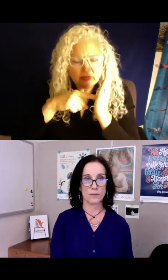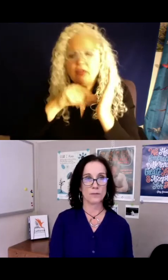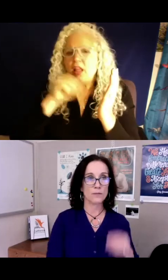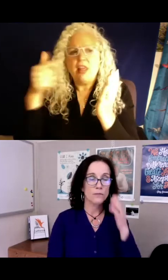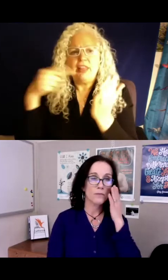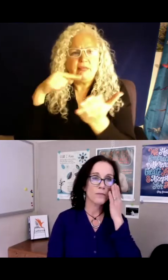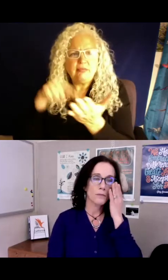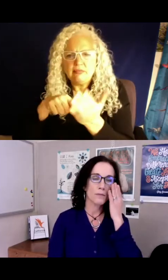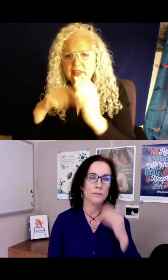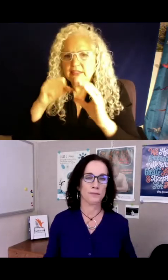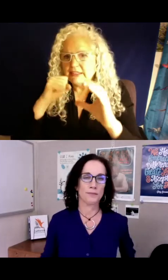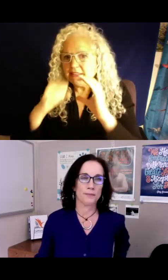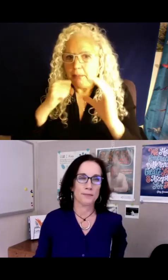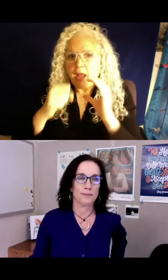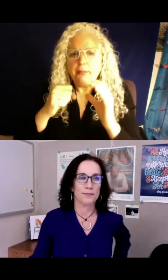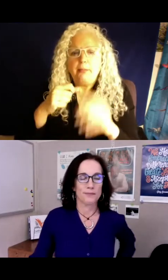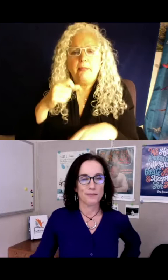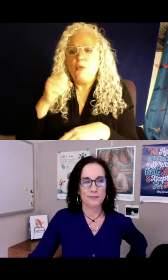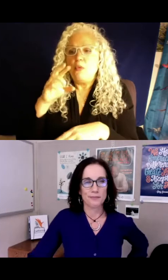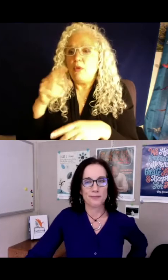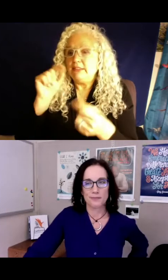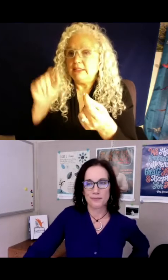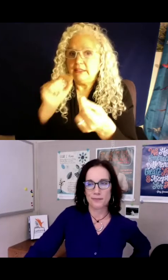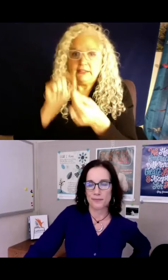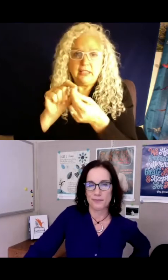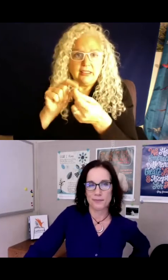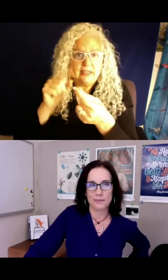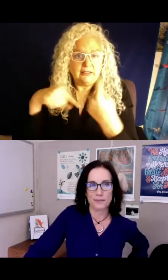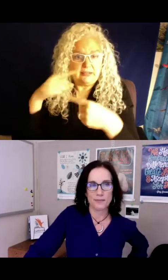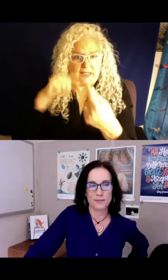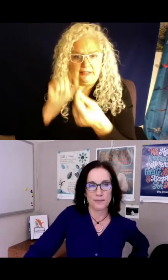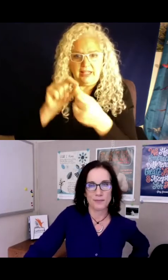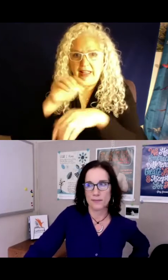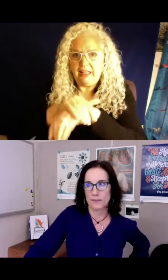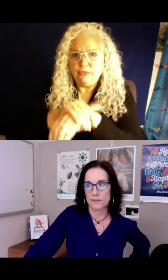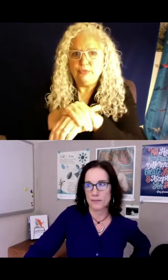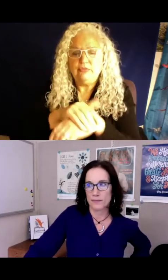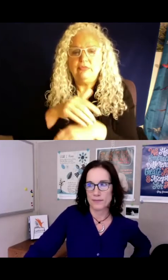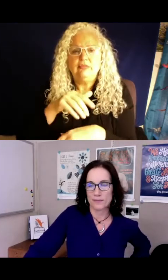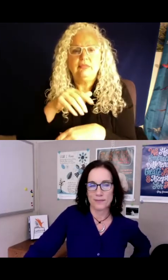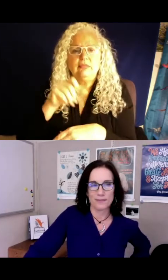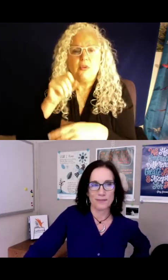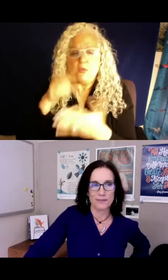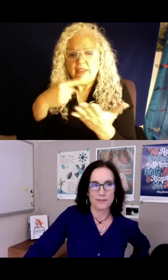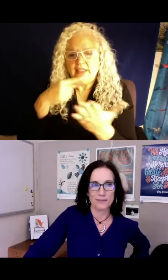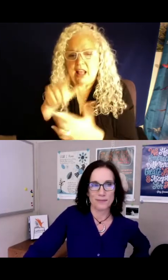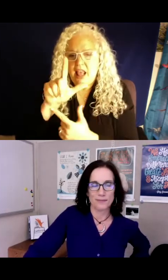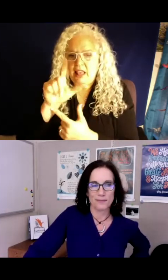a term called total communication. Another is simultaneous communication or signing exact